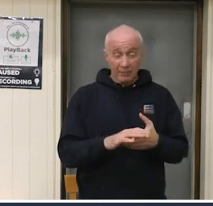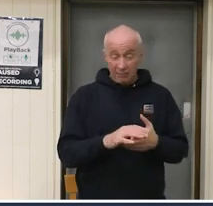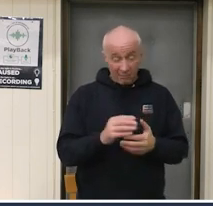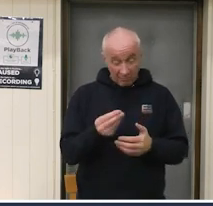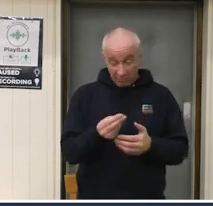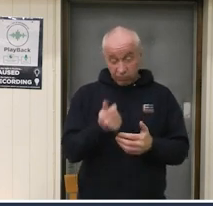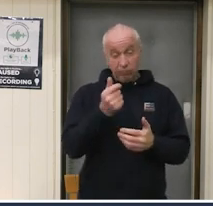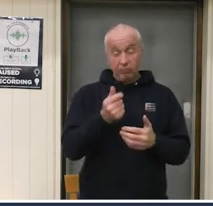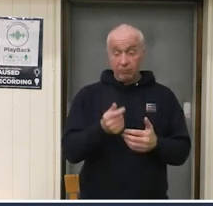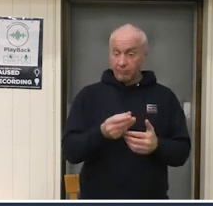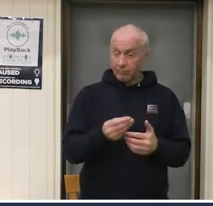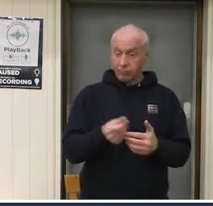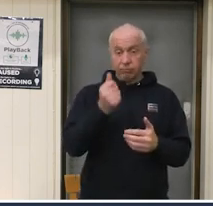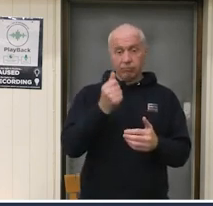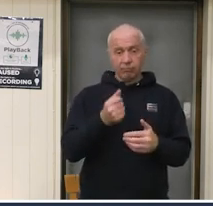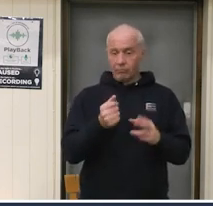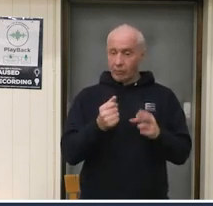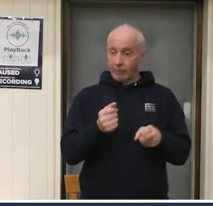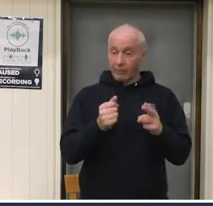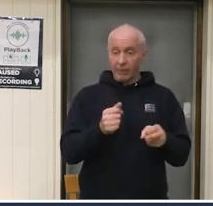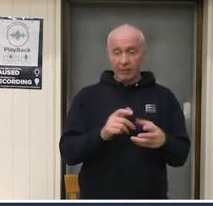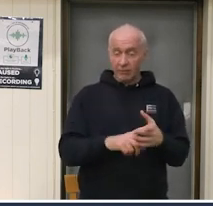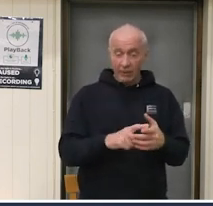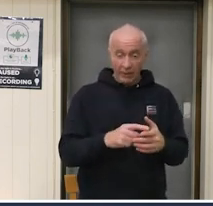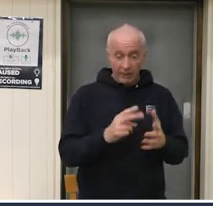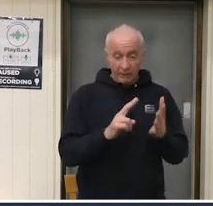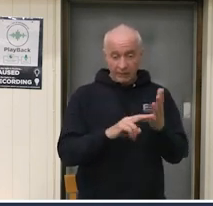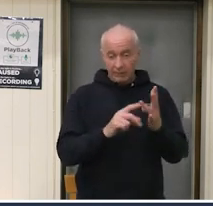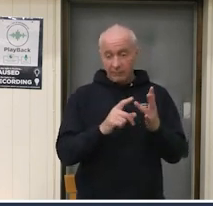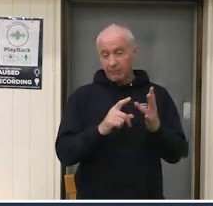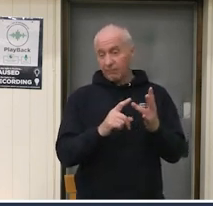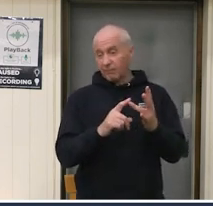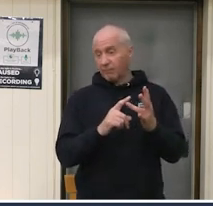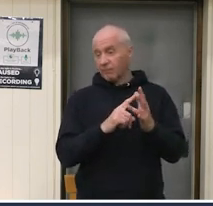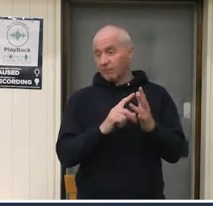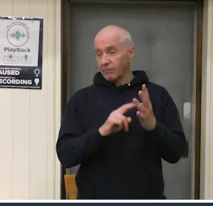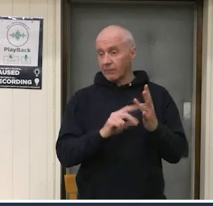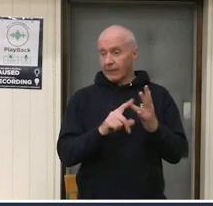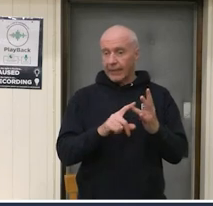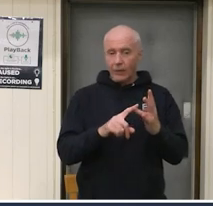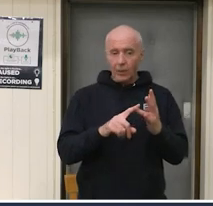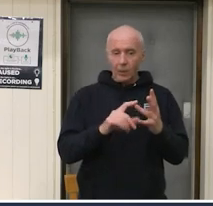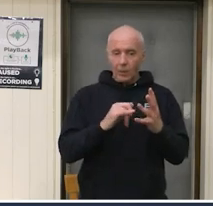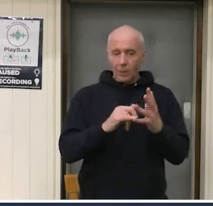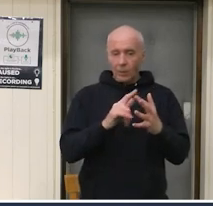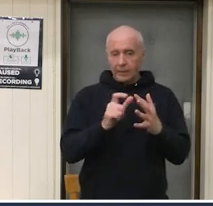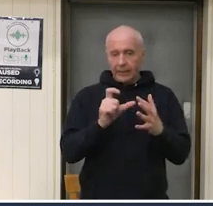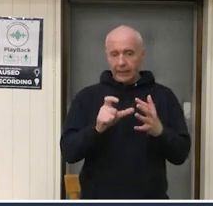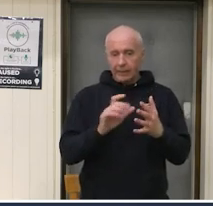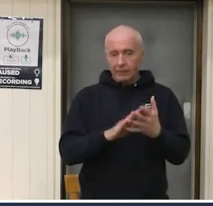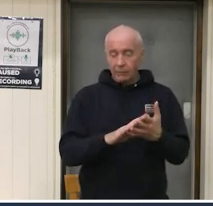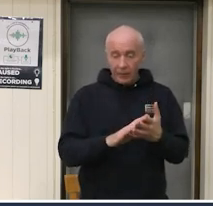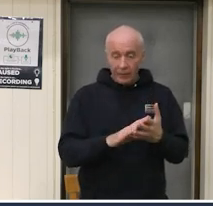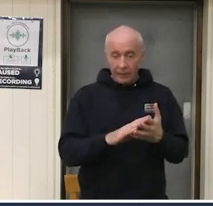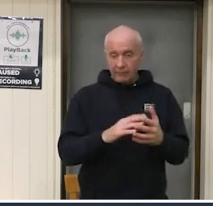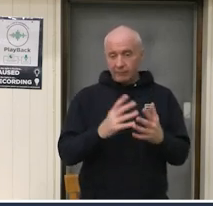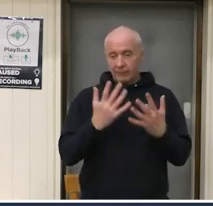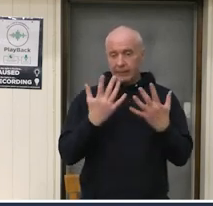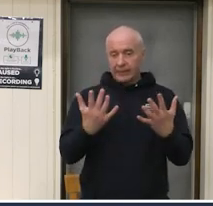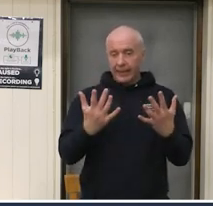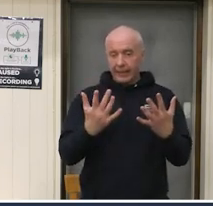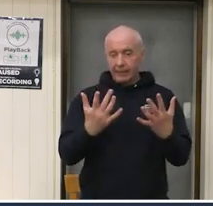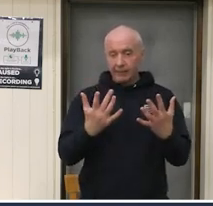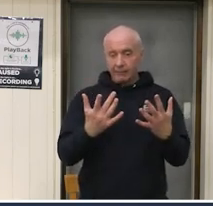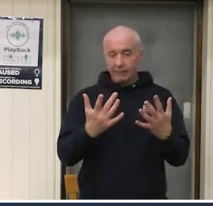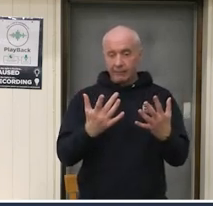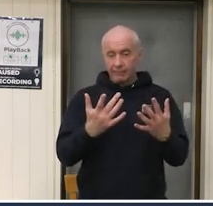second, some hundreds of nanoseconds, and we're done, right? So we have to do it over and over again, about 10 times a second. In